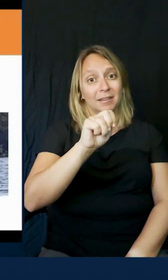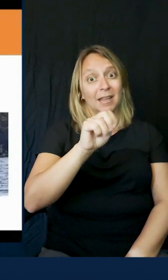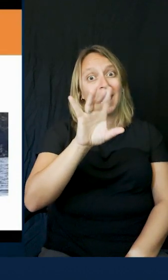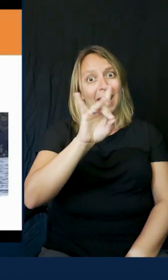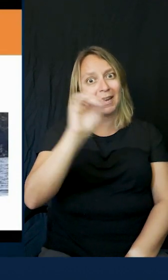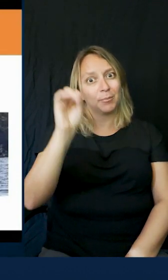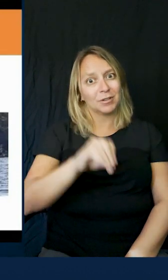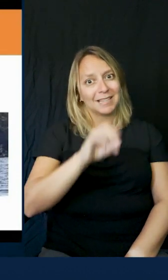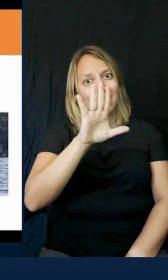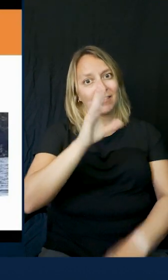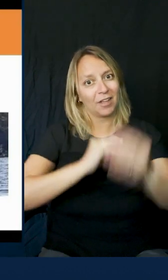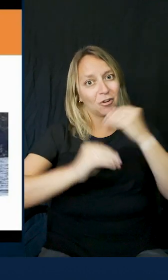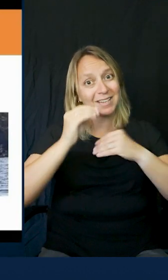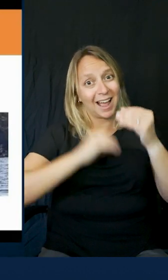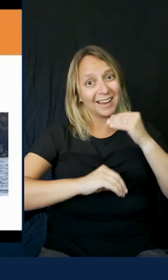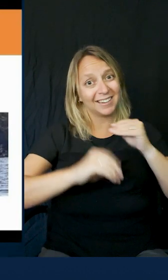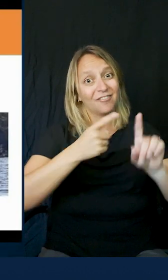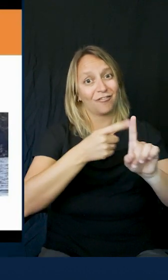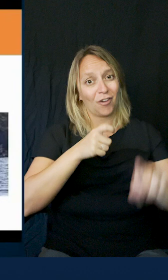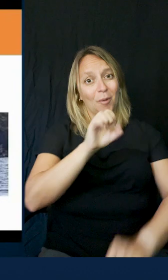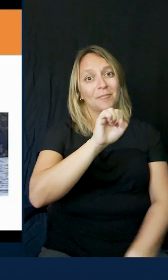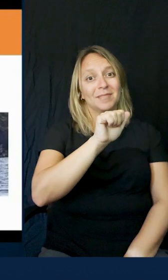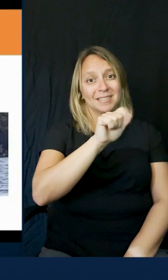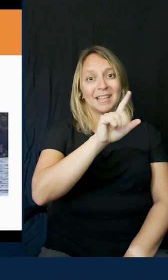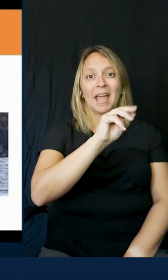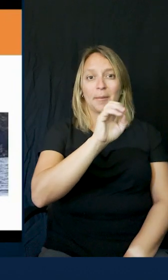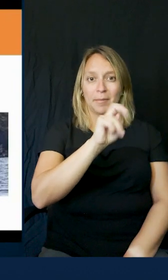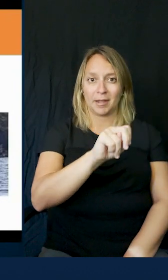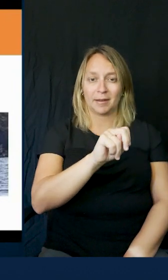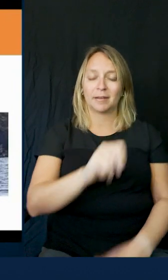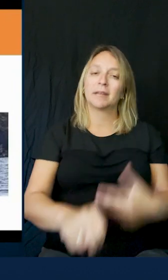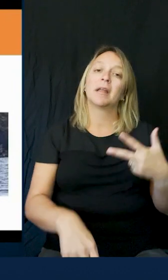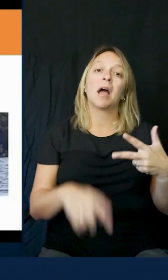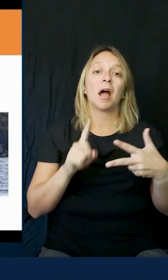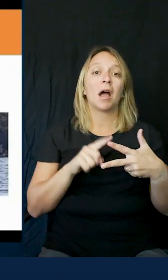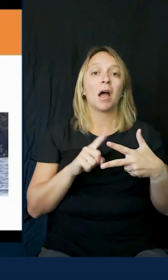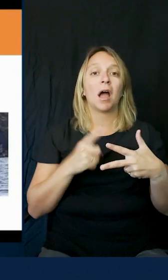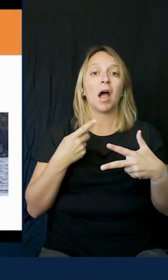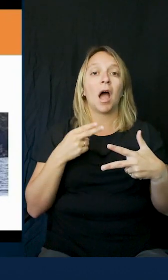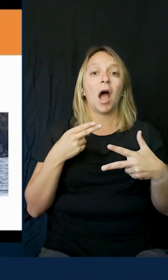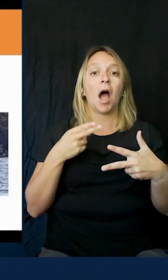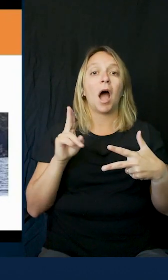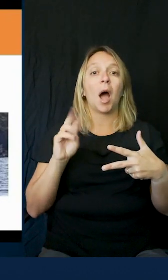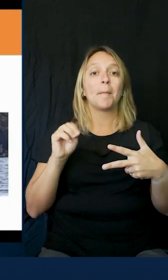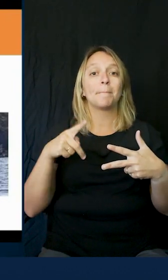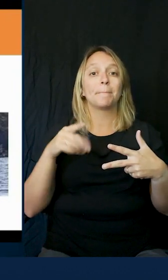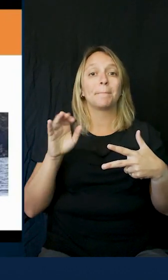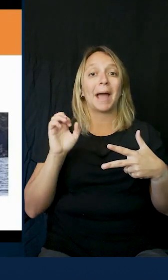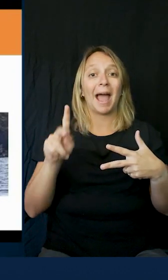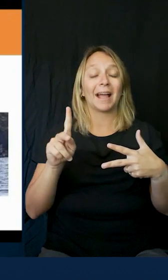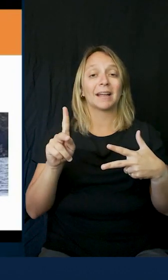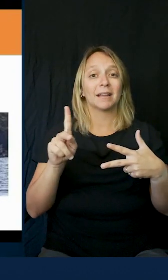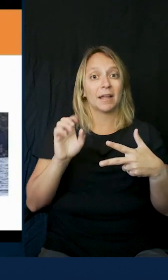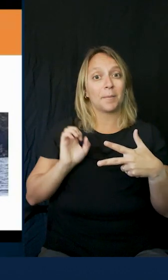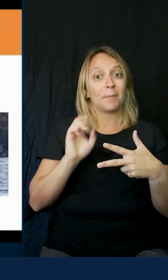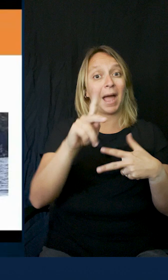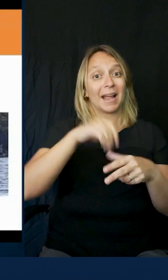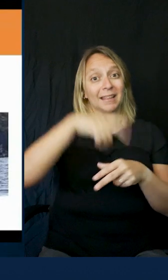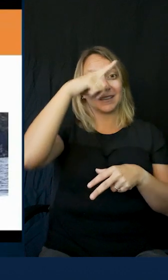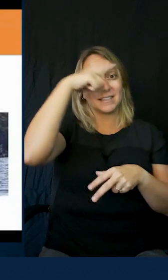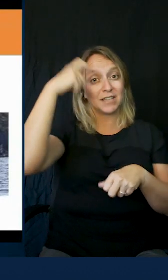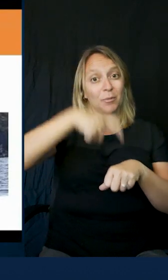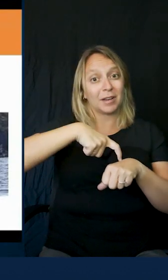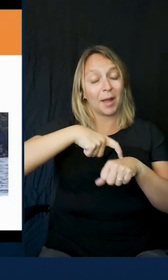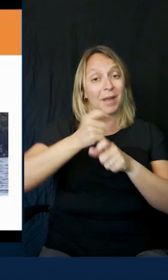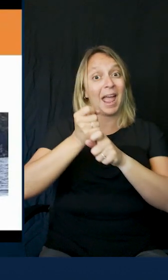mostly what they're looking for here. Humpback whales return to the Salish Sea in the summertime, and every year we see more humpback whales on our tours than we